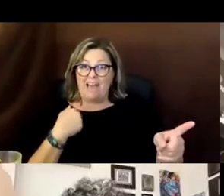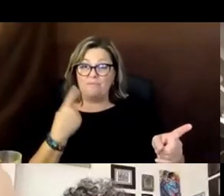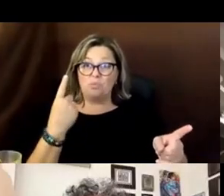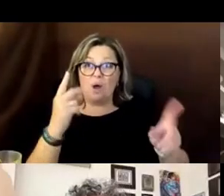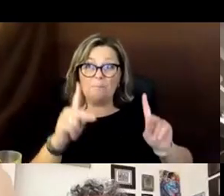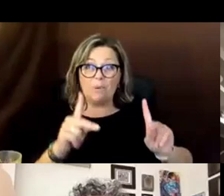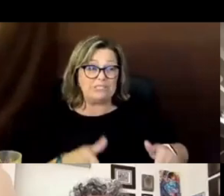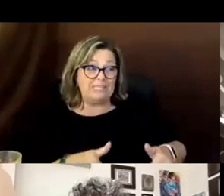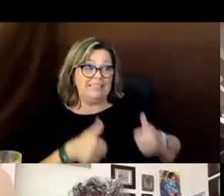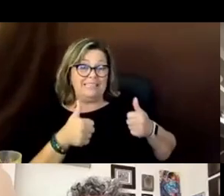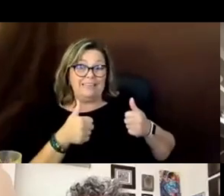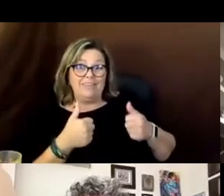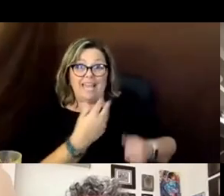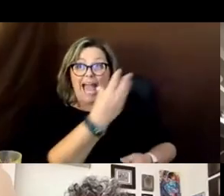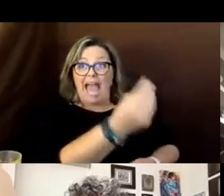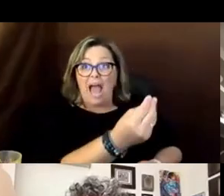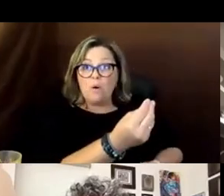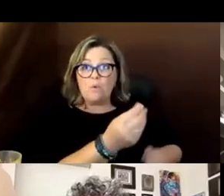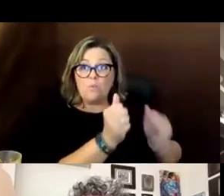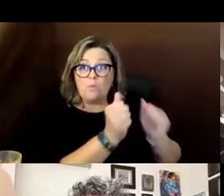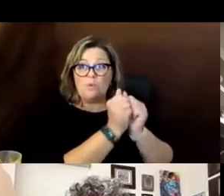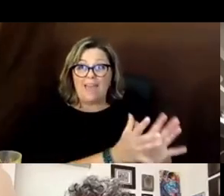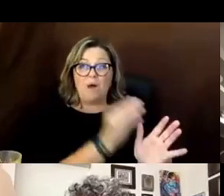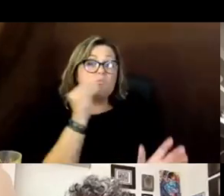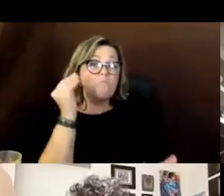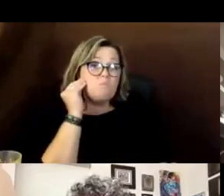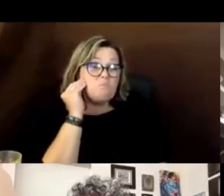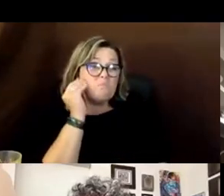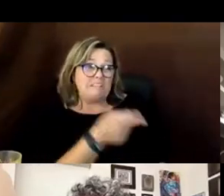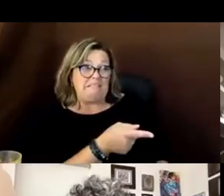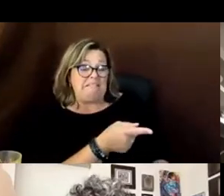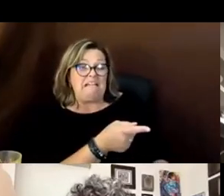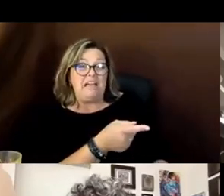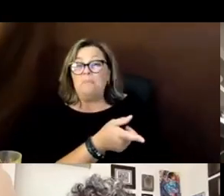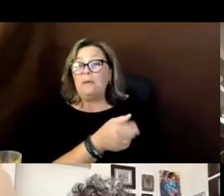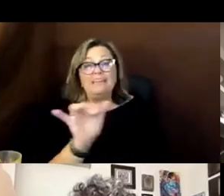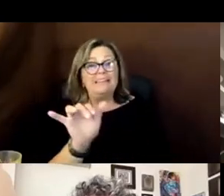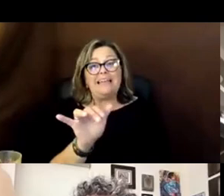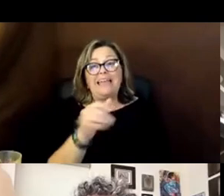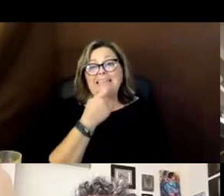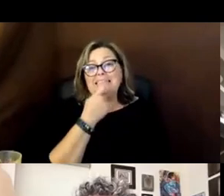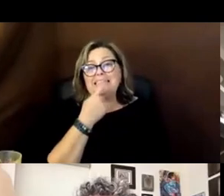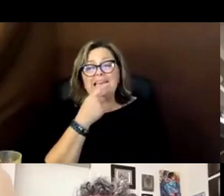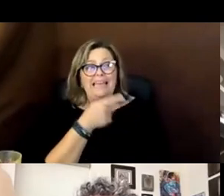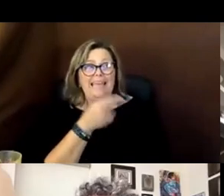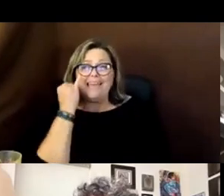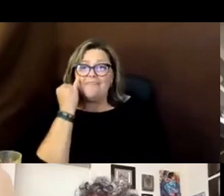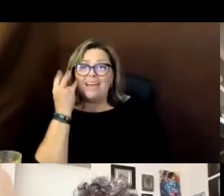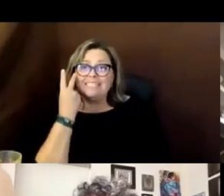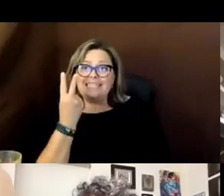But it really concerns me when I see people over 65 with health issues, like our previous speakers,